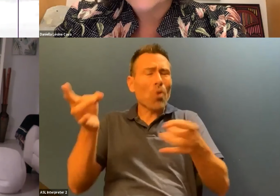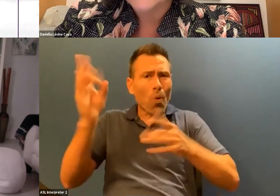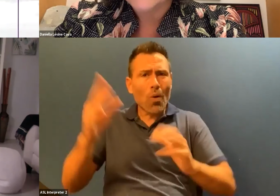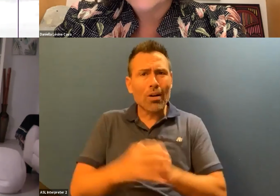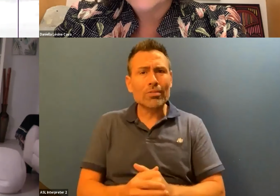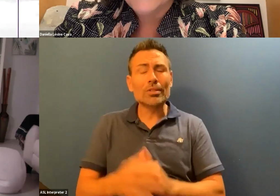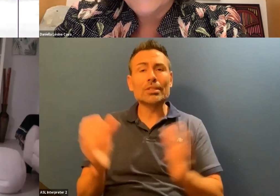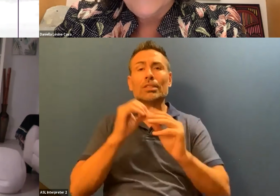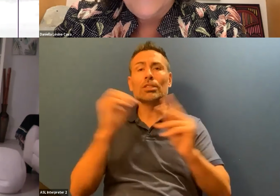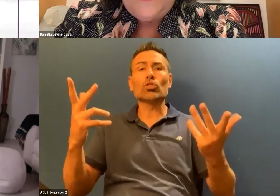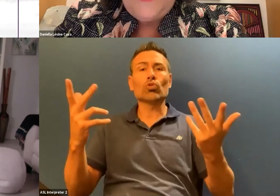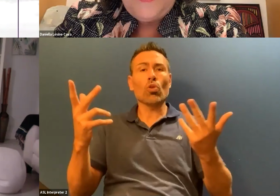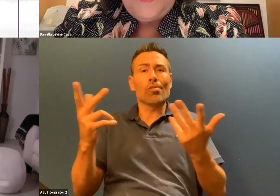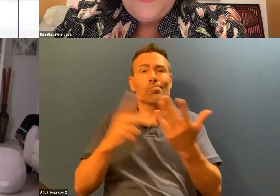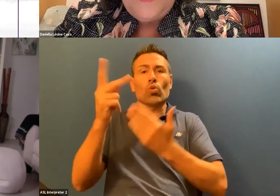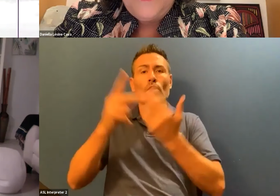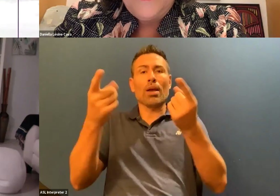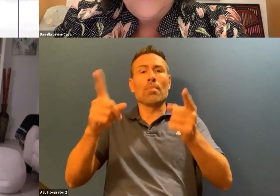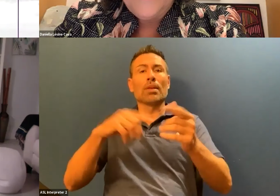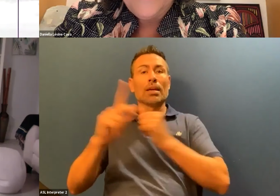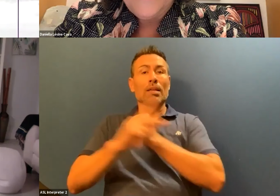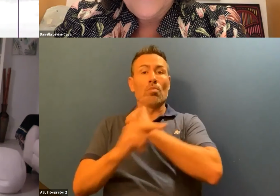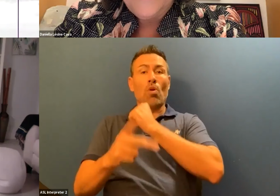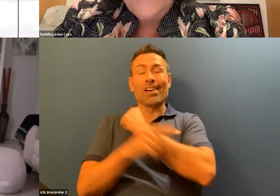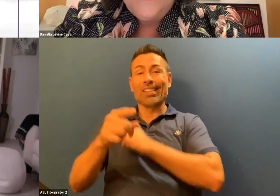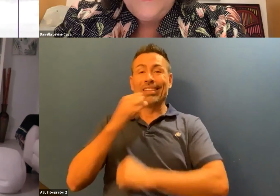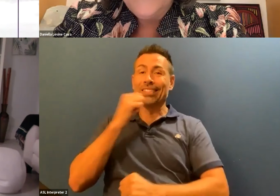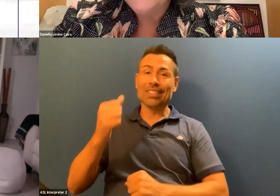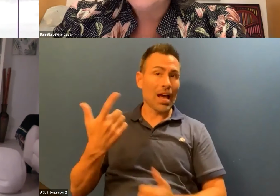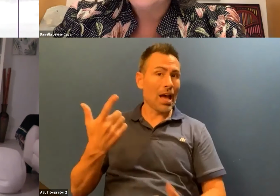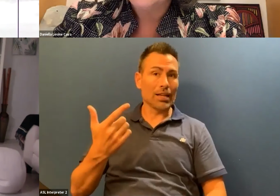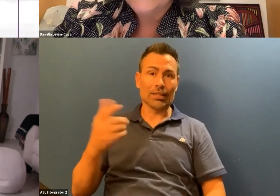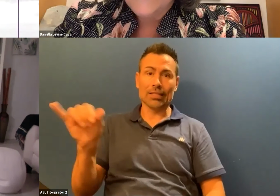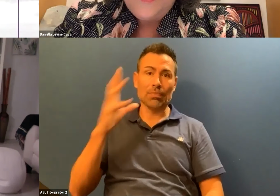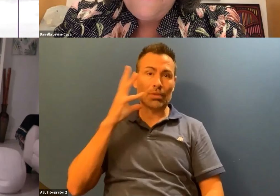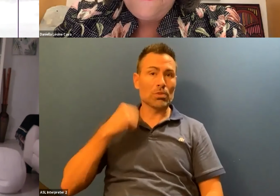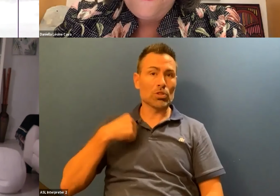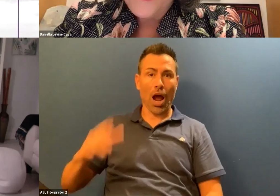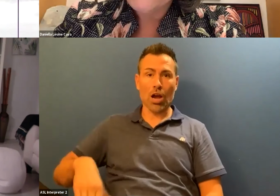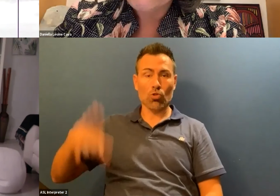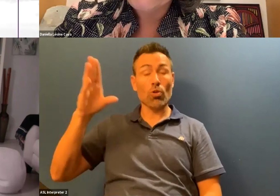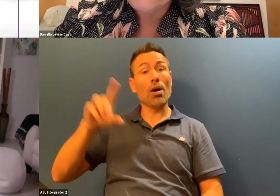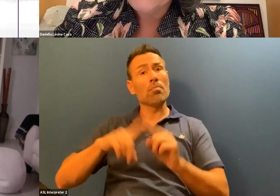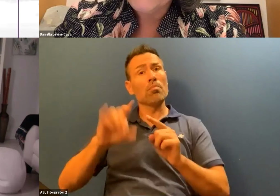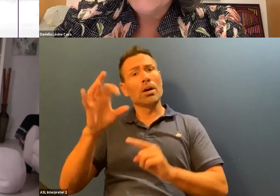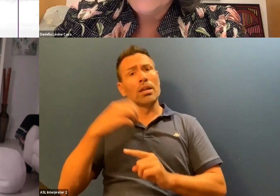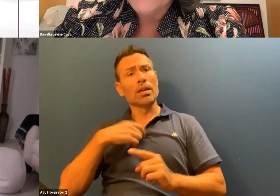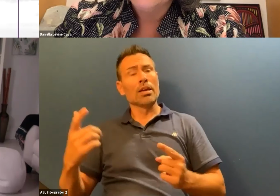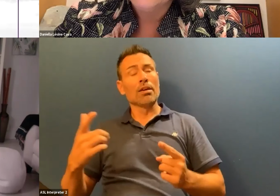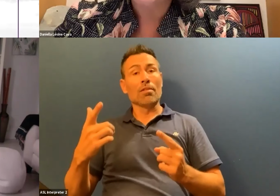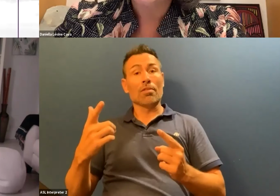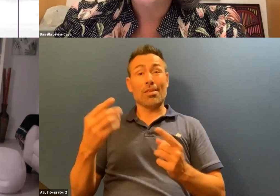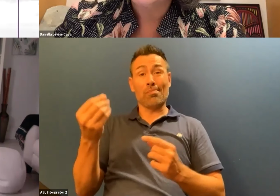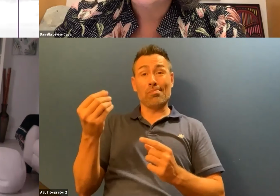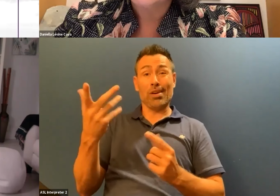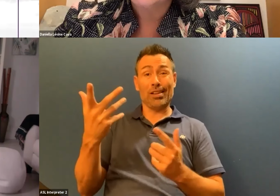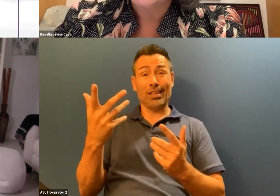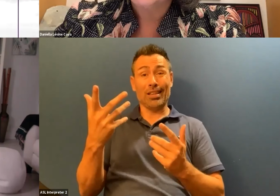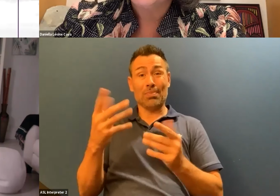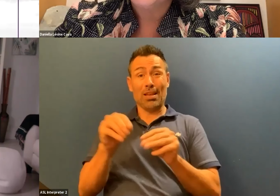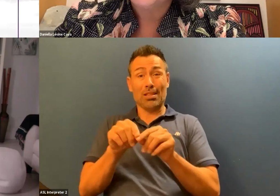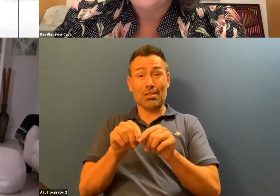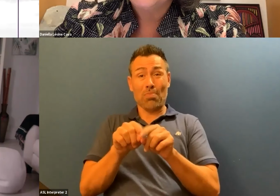but unfortunately, if you start stretching the county dollar to areas that it can't fulfill, the programs that start to wane are the ones